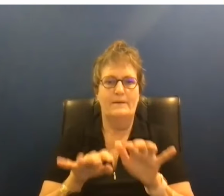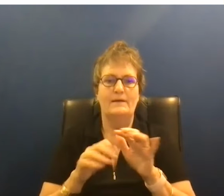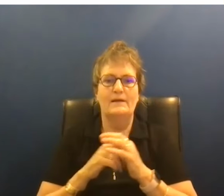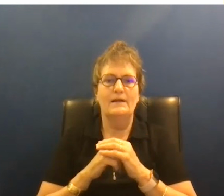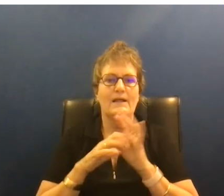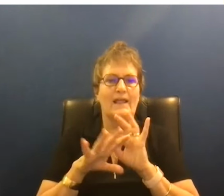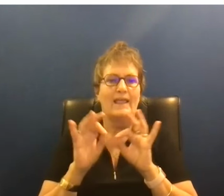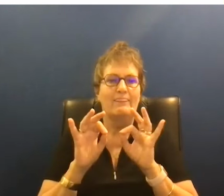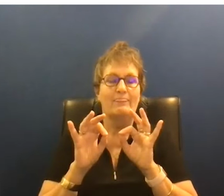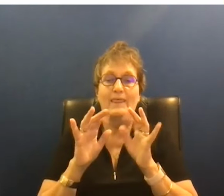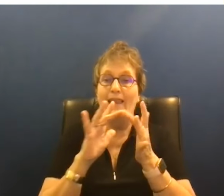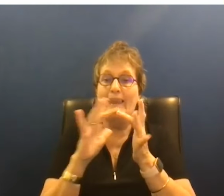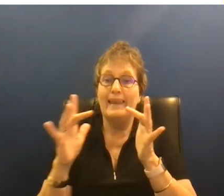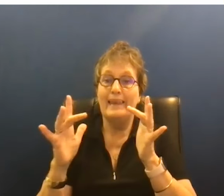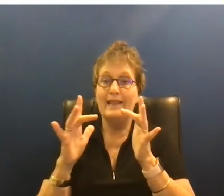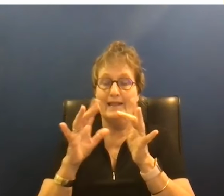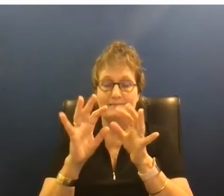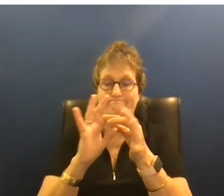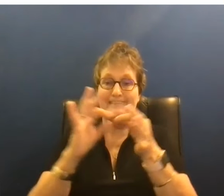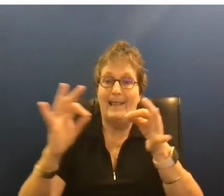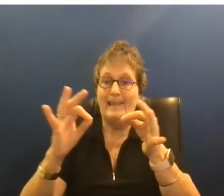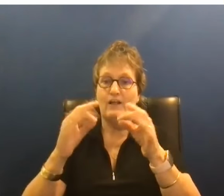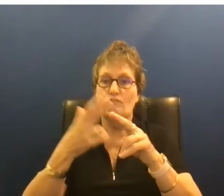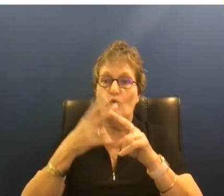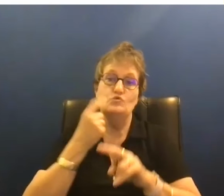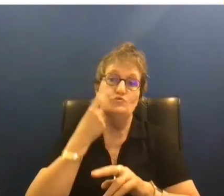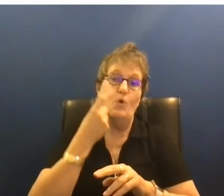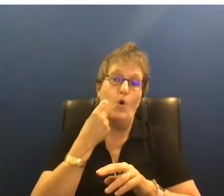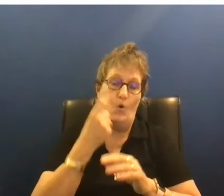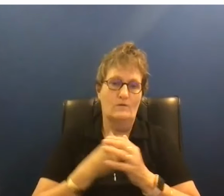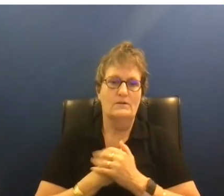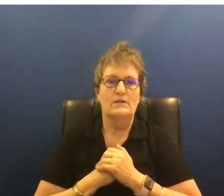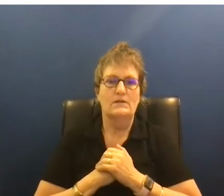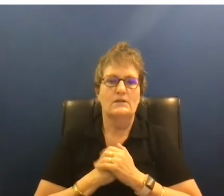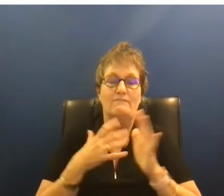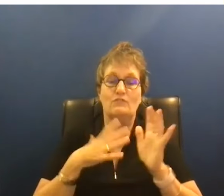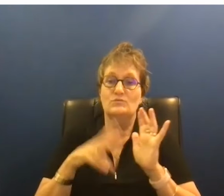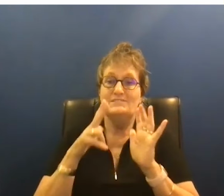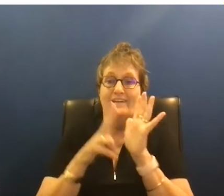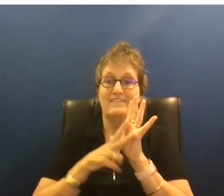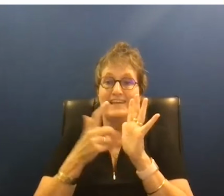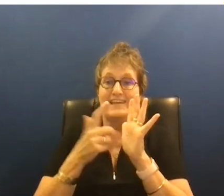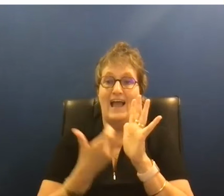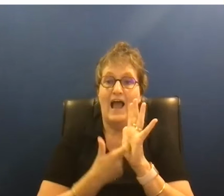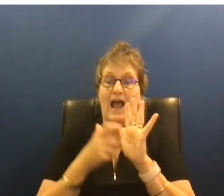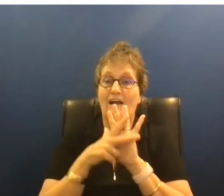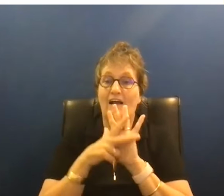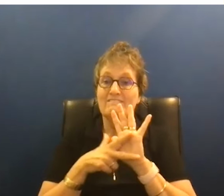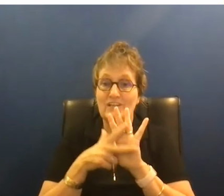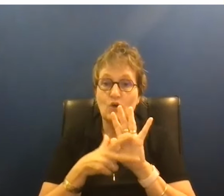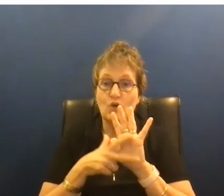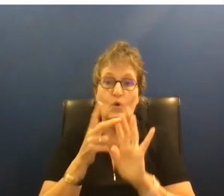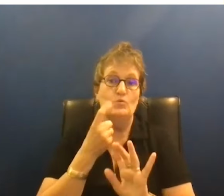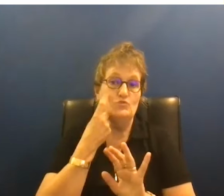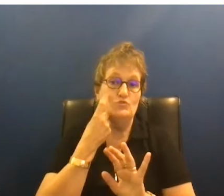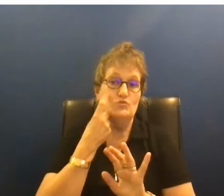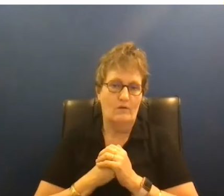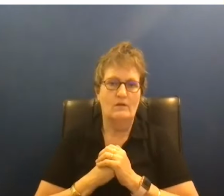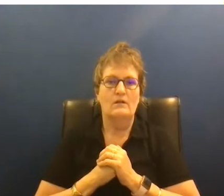for everyone who is interested, who might be interested looking at the virtual reality video version. And there